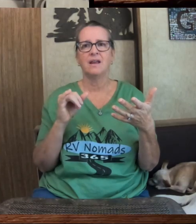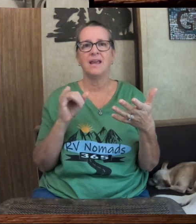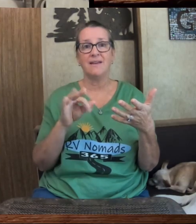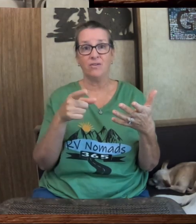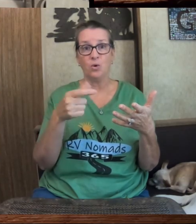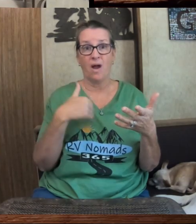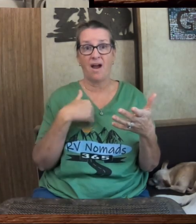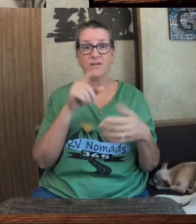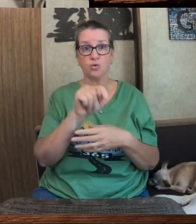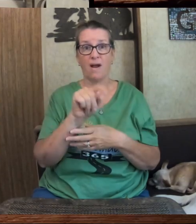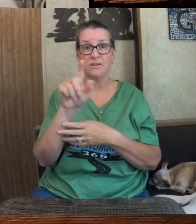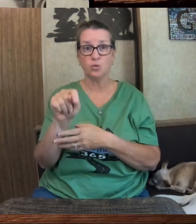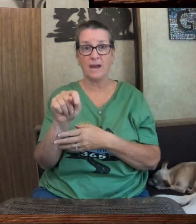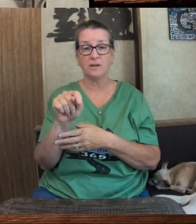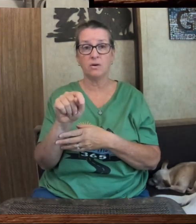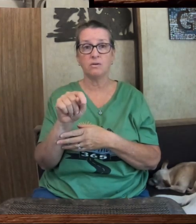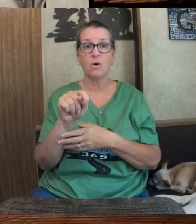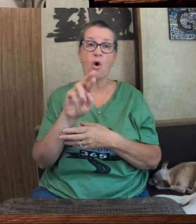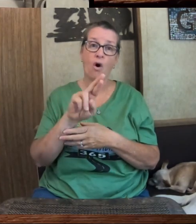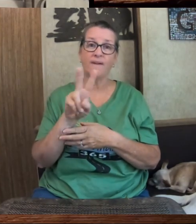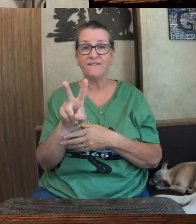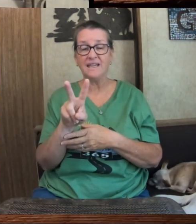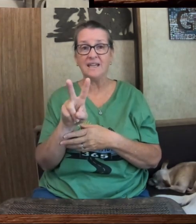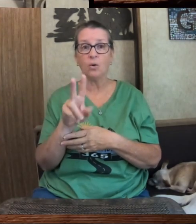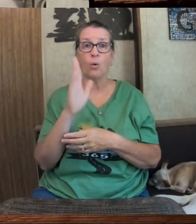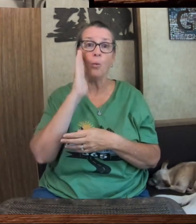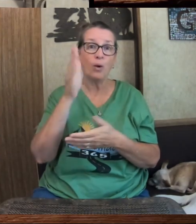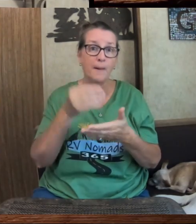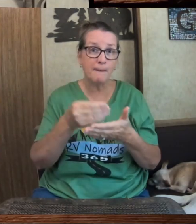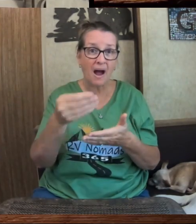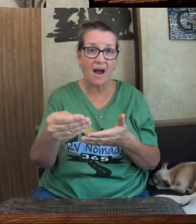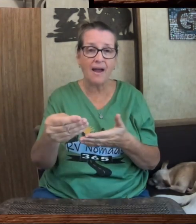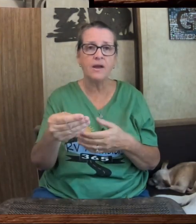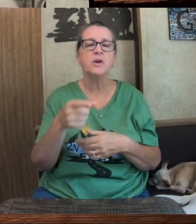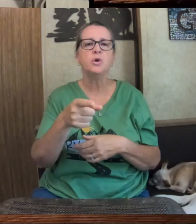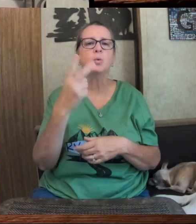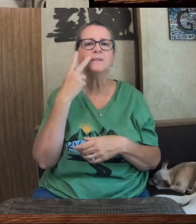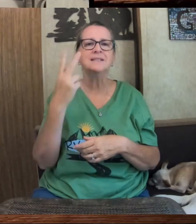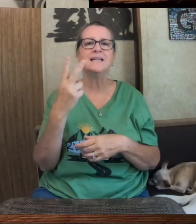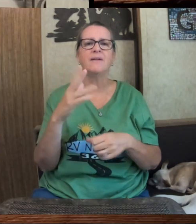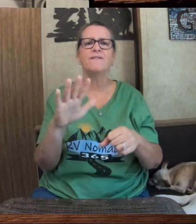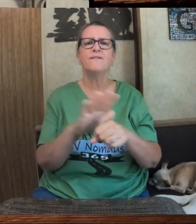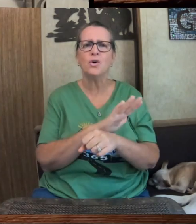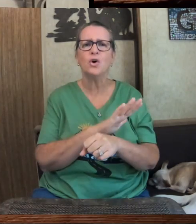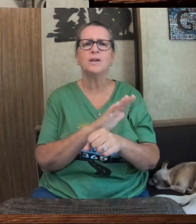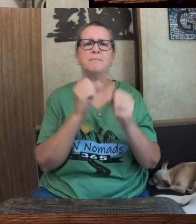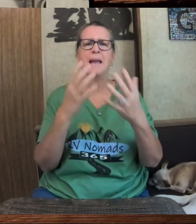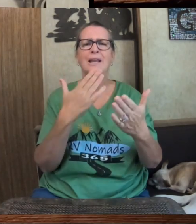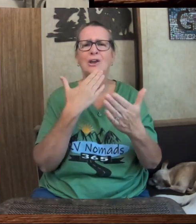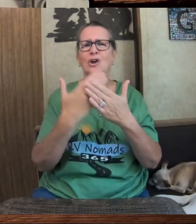have a travel trailer or an RV, or you're going to buy one, you'll find out that they're full of